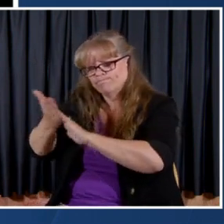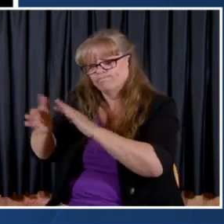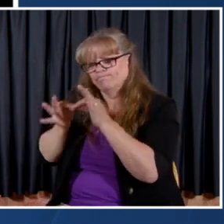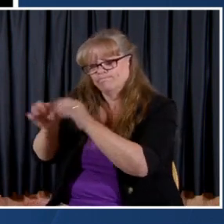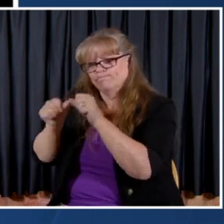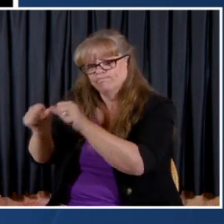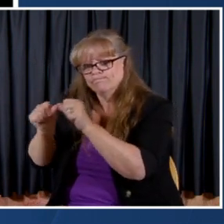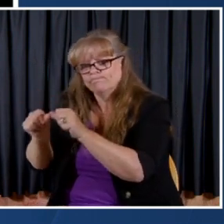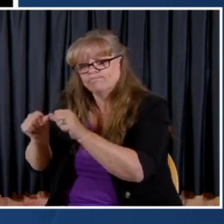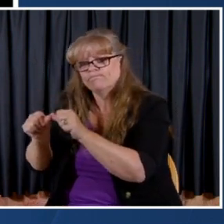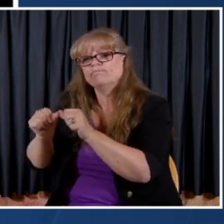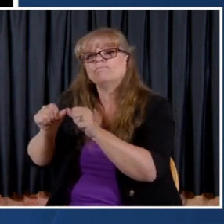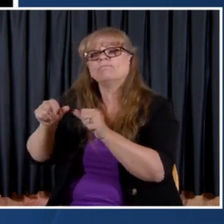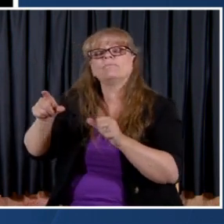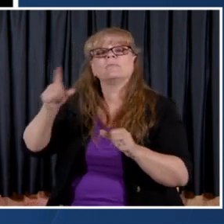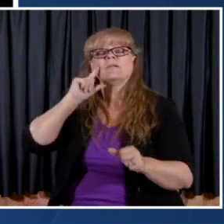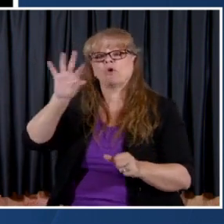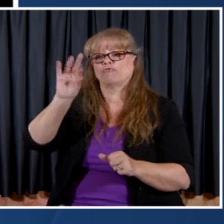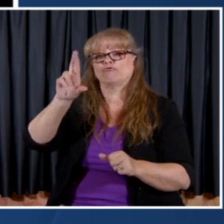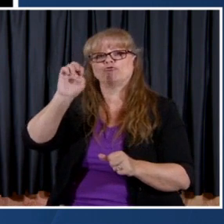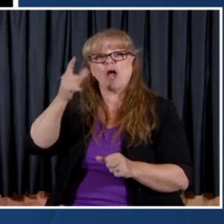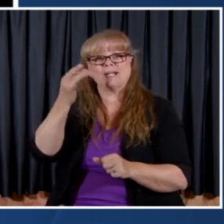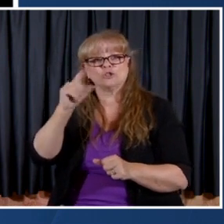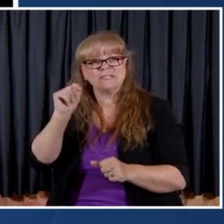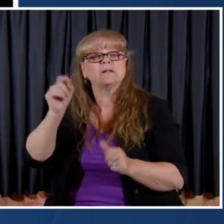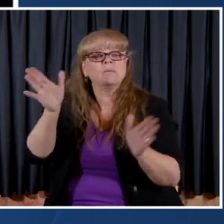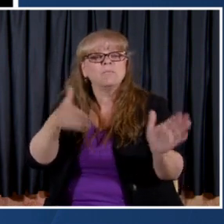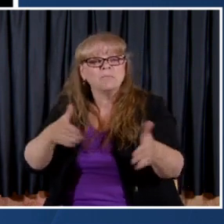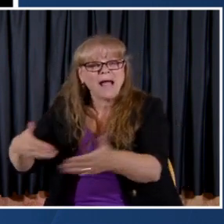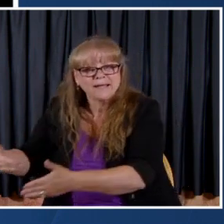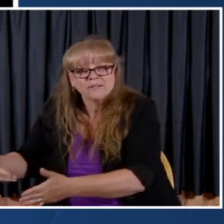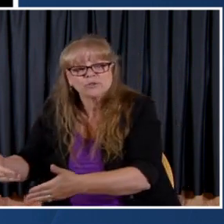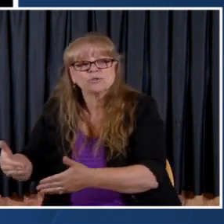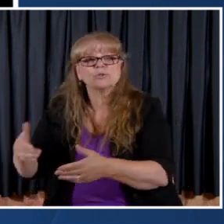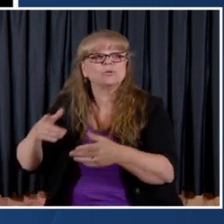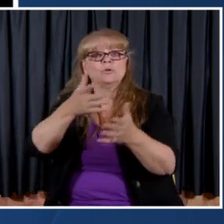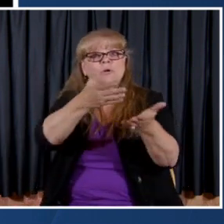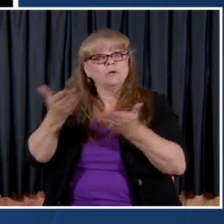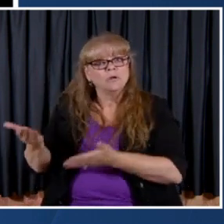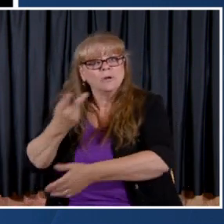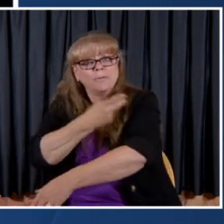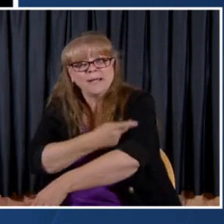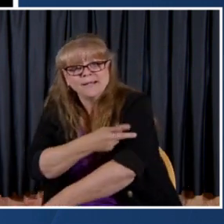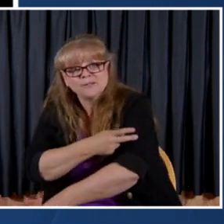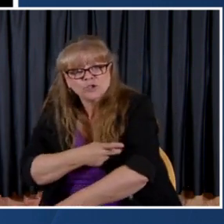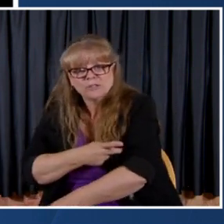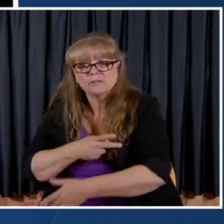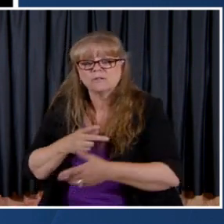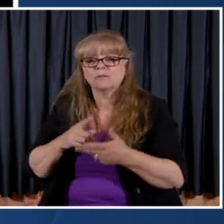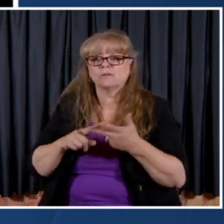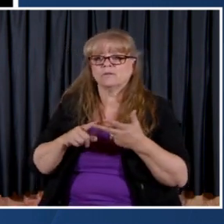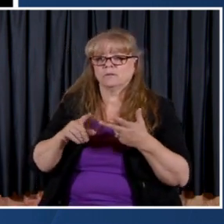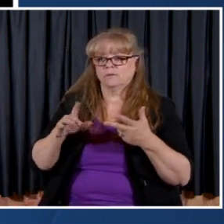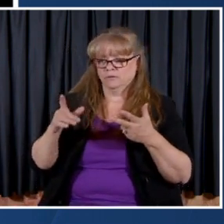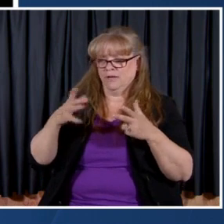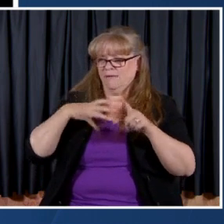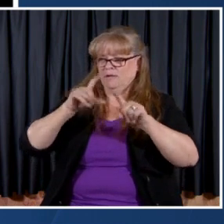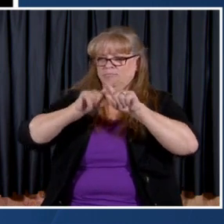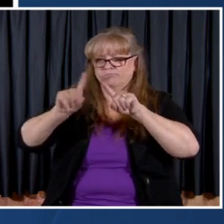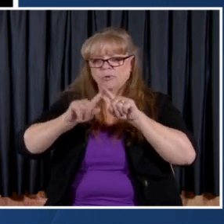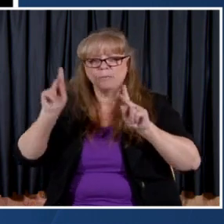patients who need to be immediately flown or evacuated. And I hope that there's an additional work to provide that level of support to some of our